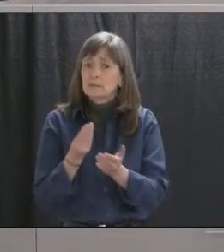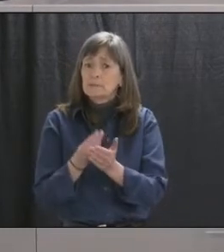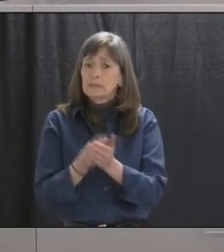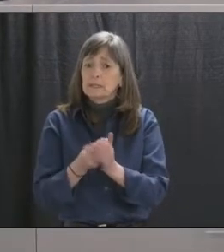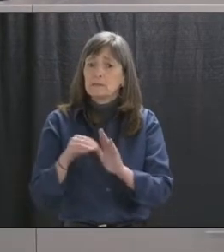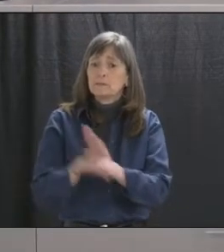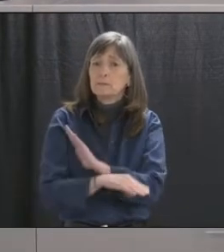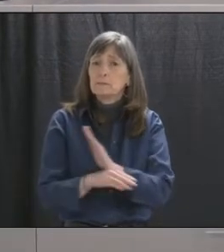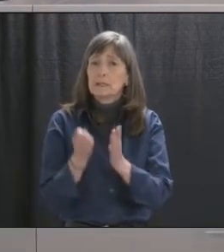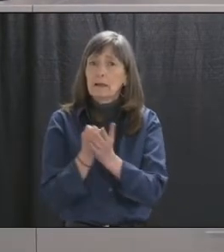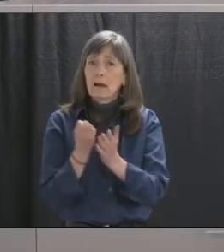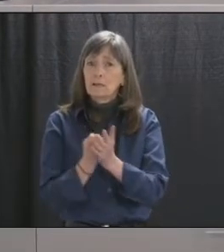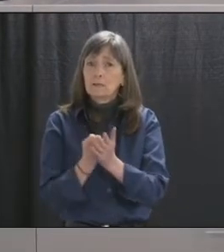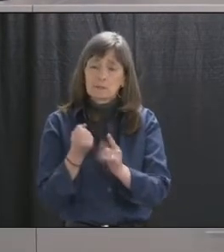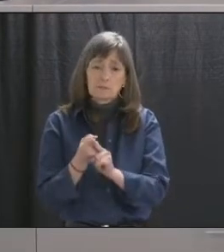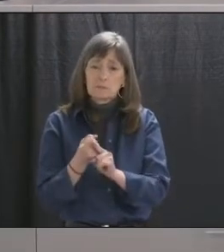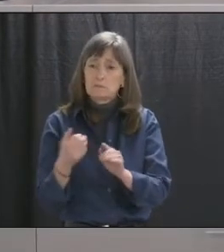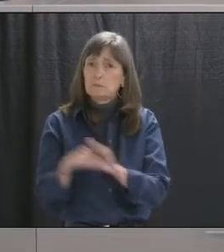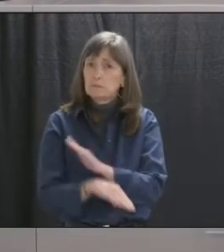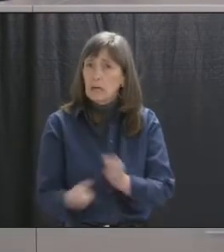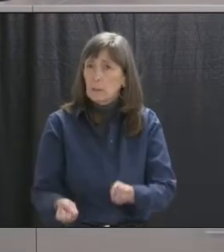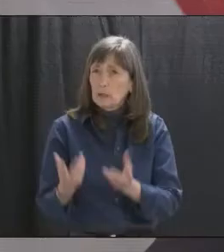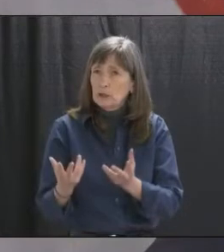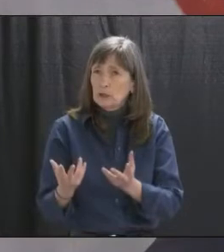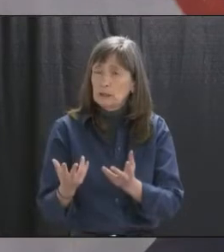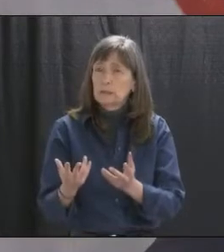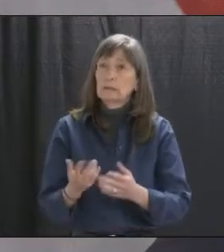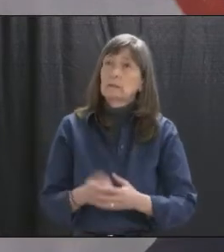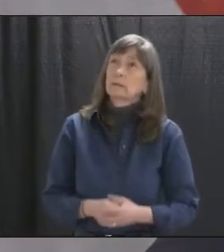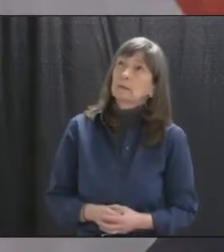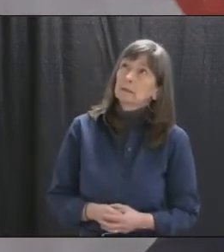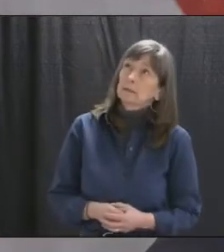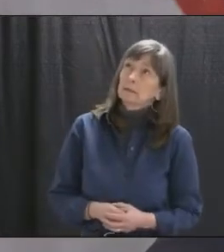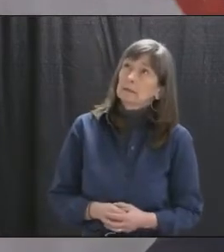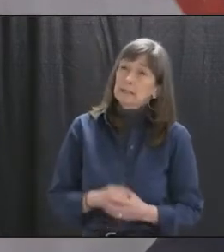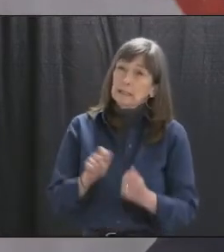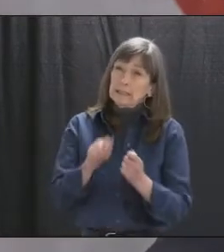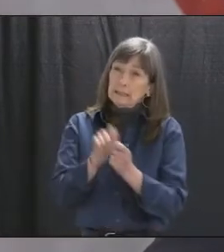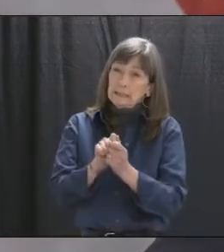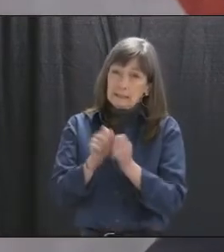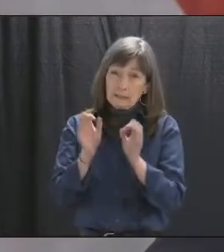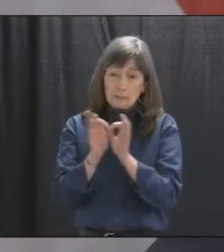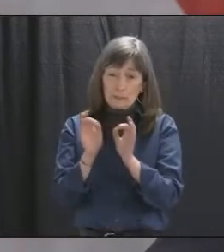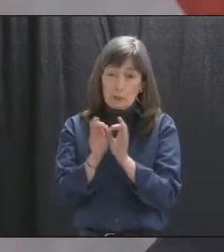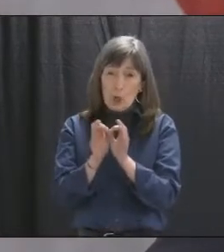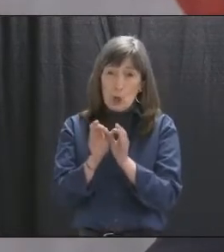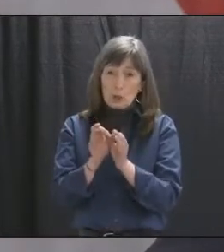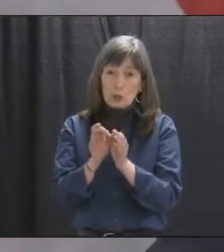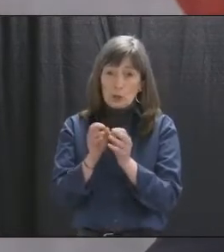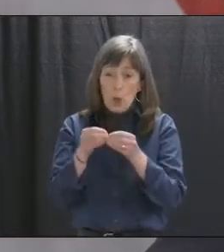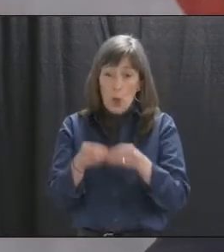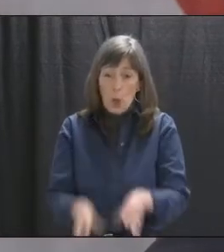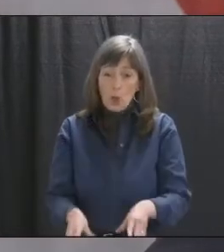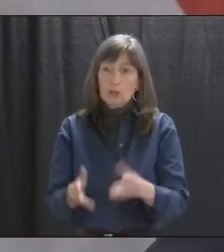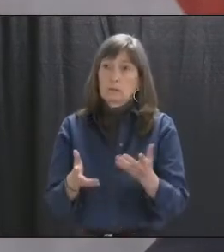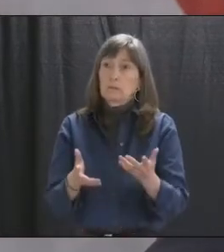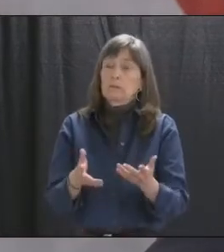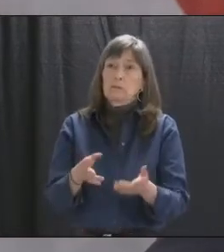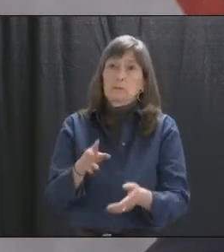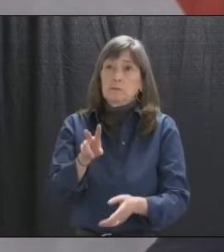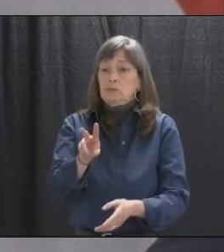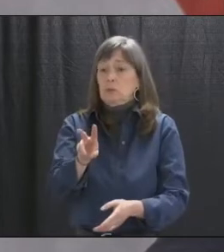able to say how much of an impact it's had? Will be a little difficult to determine what the dollar figure would be at this point. It's in the hundreds of